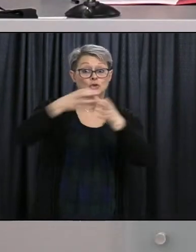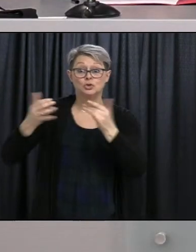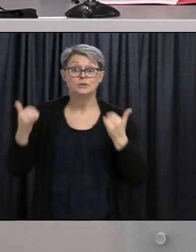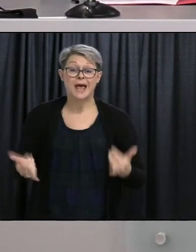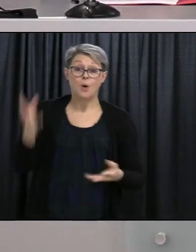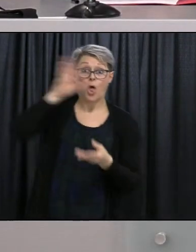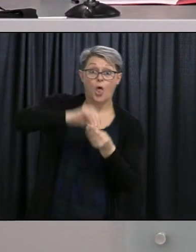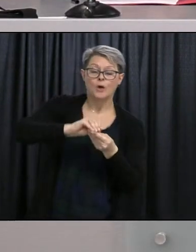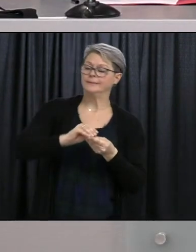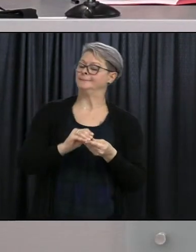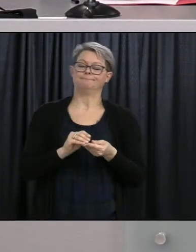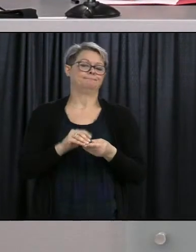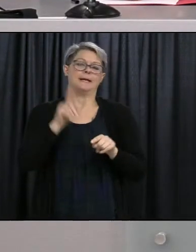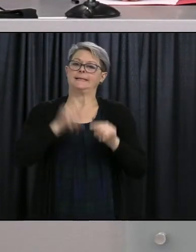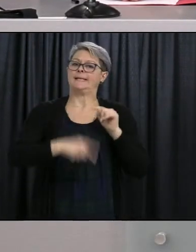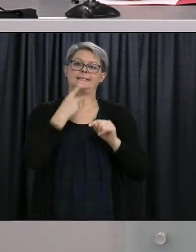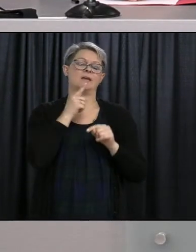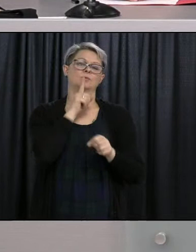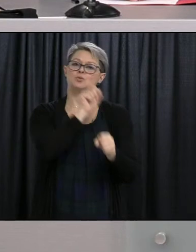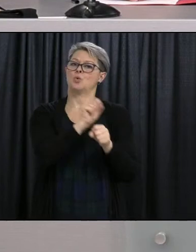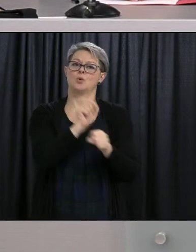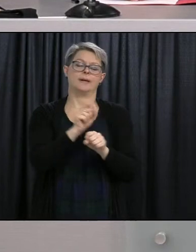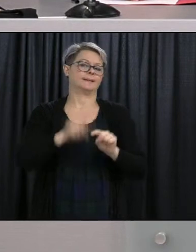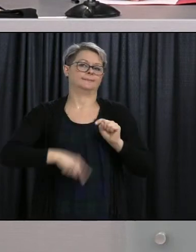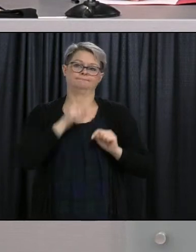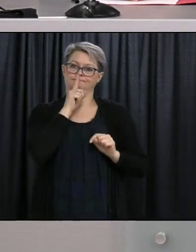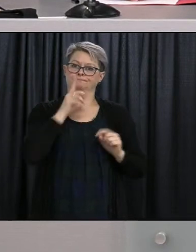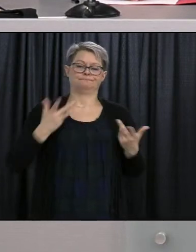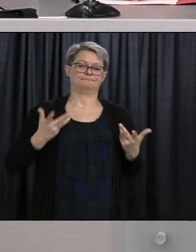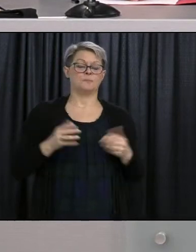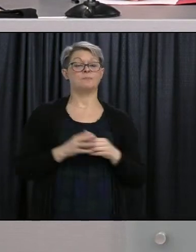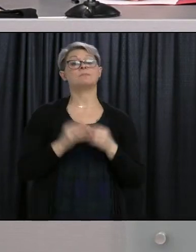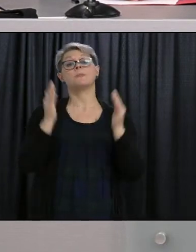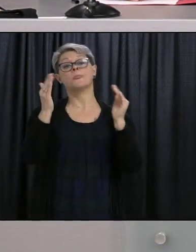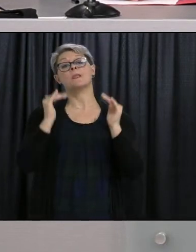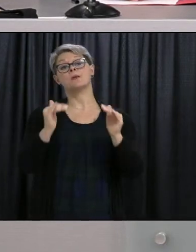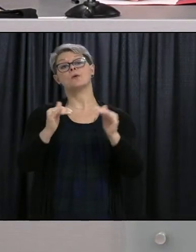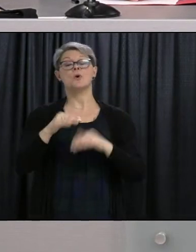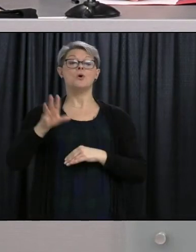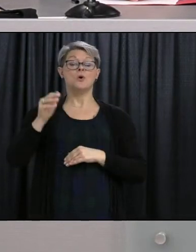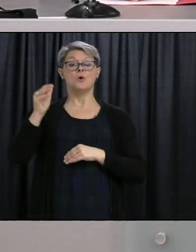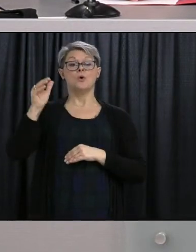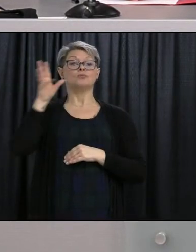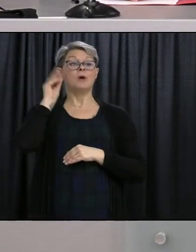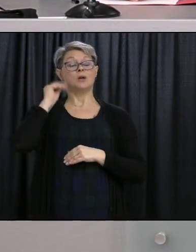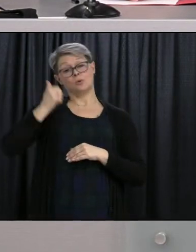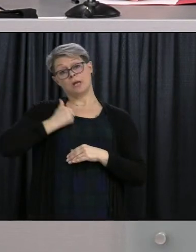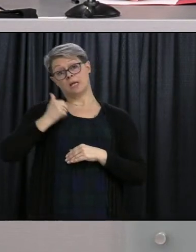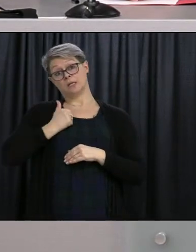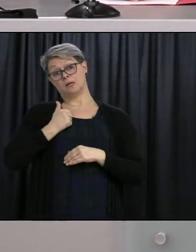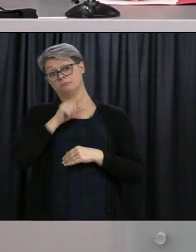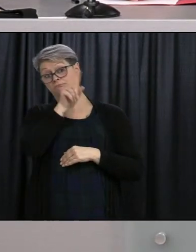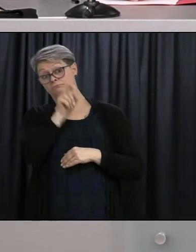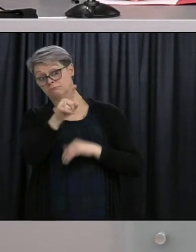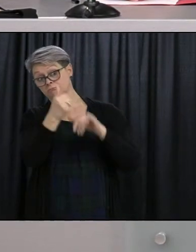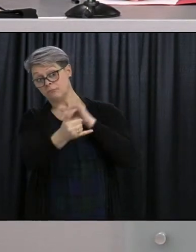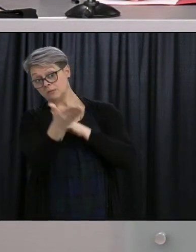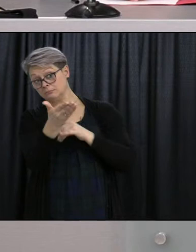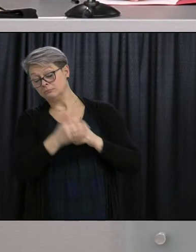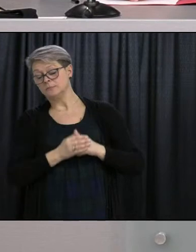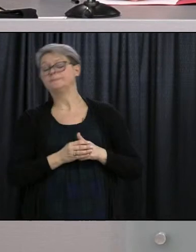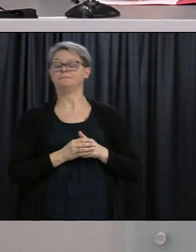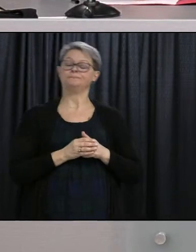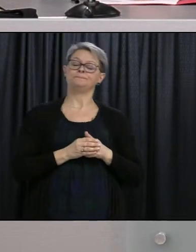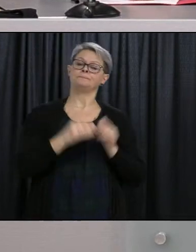you. Patrick Butler with Radio Canada, do you have a final question? Yes, please.